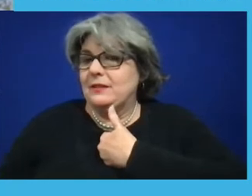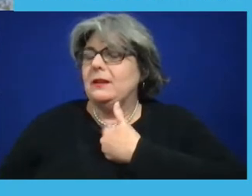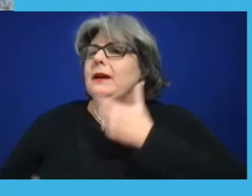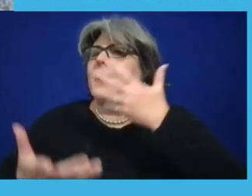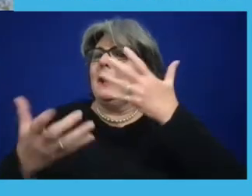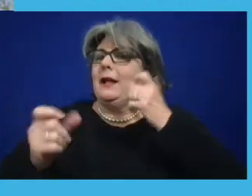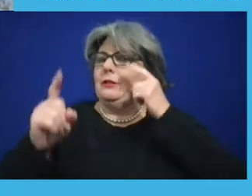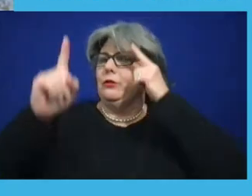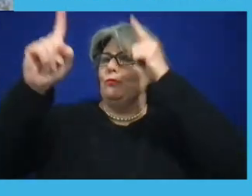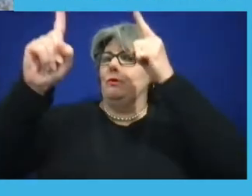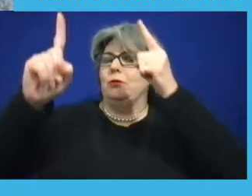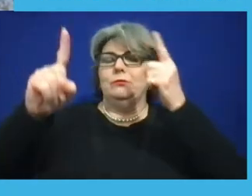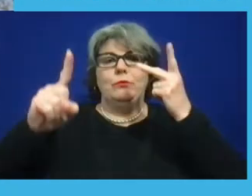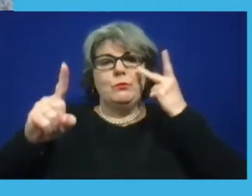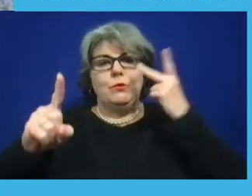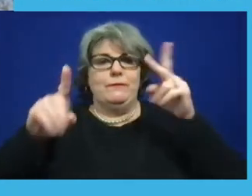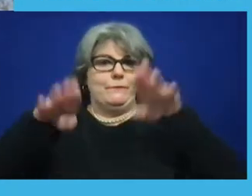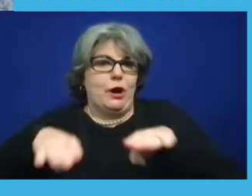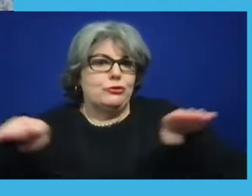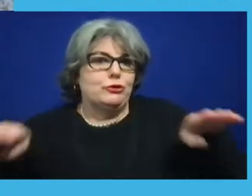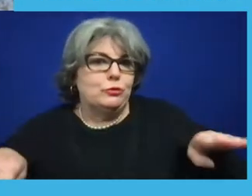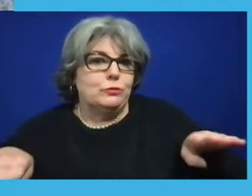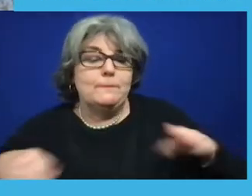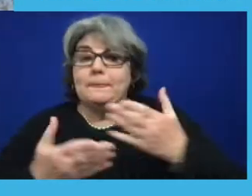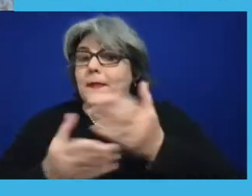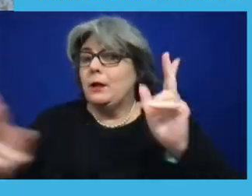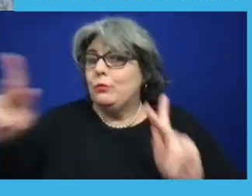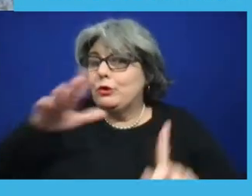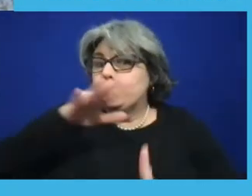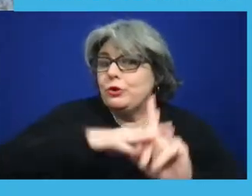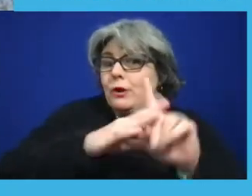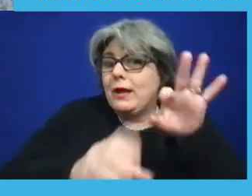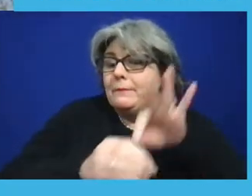for the world we desire for ourselves and for our children.